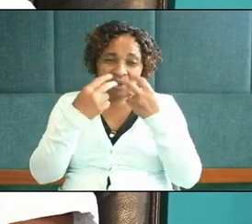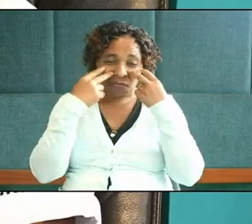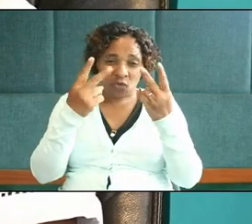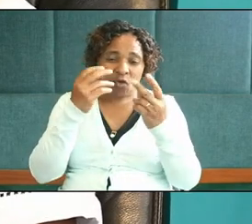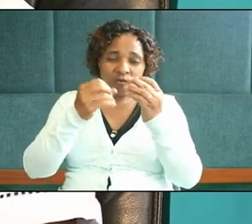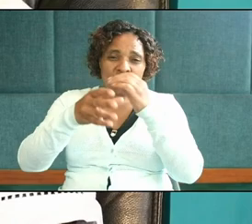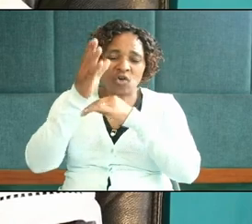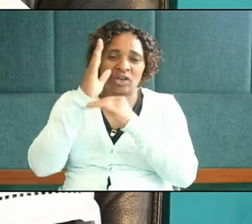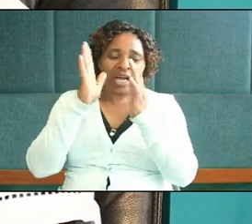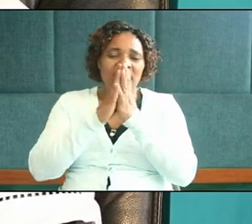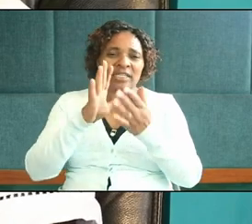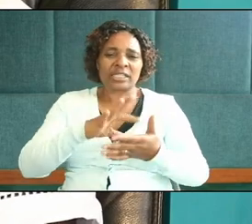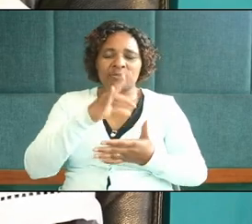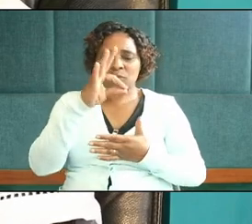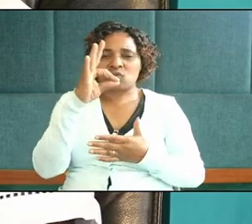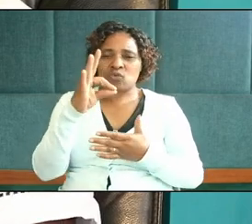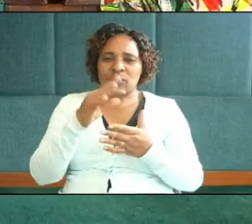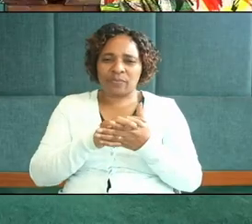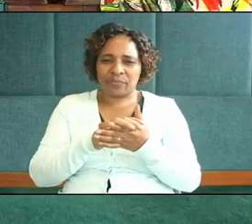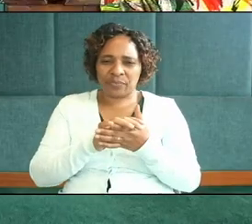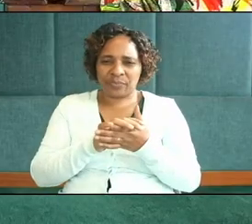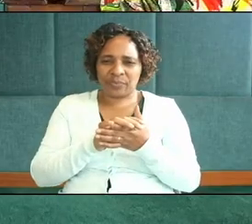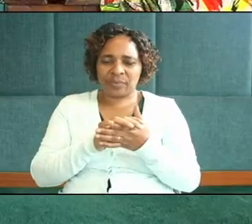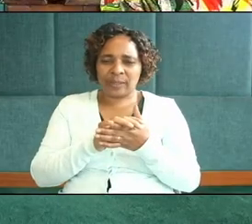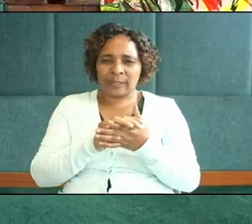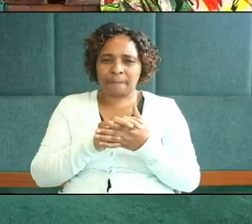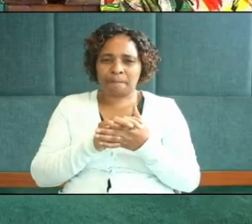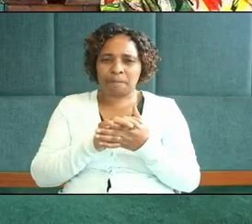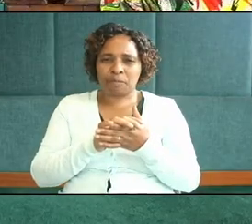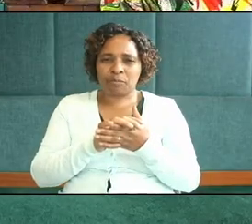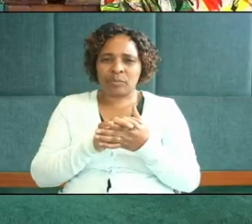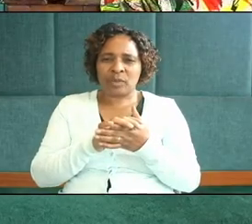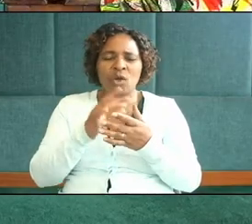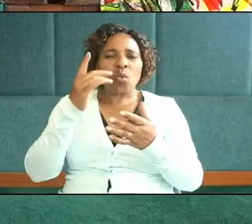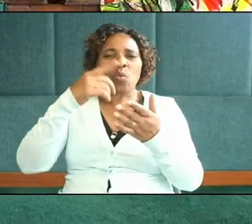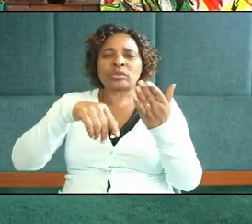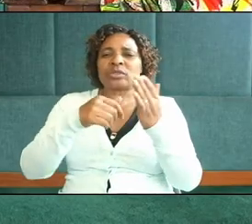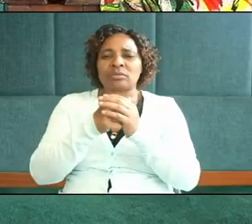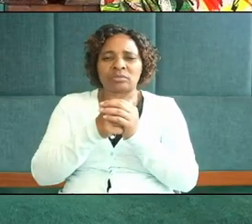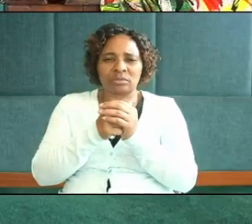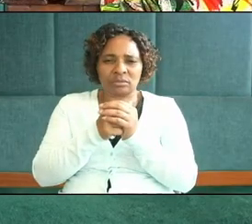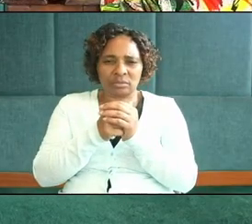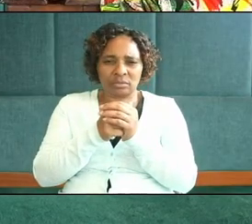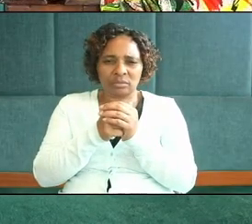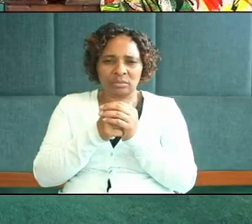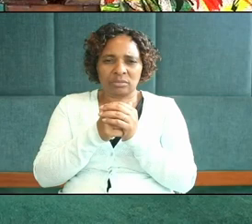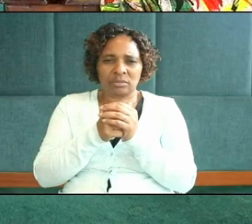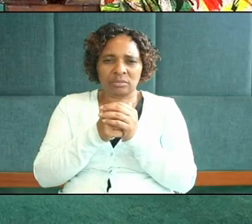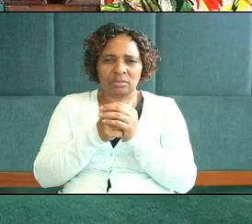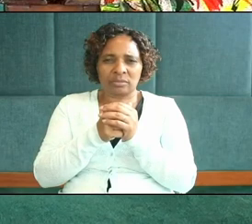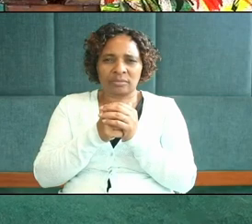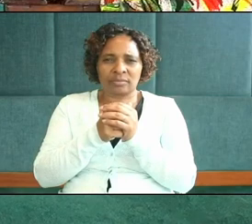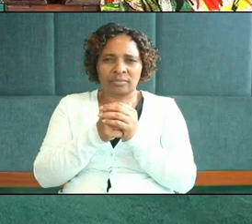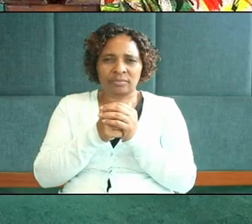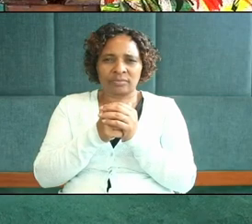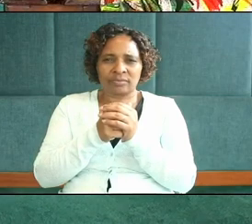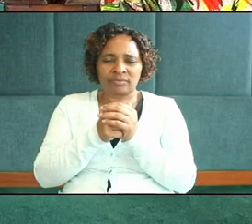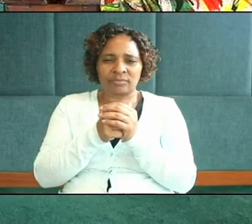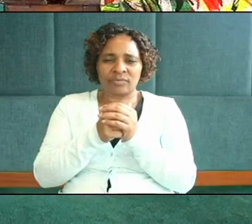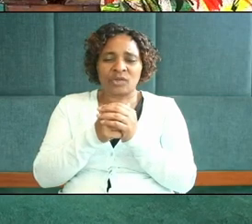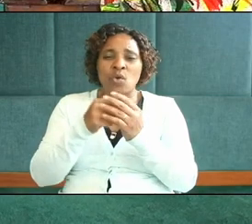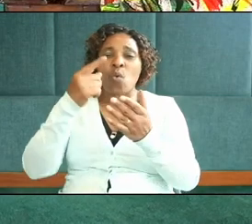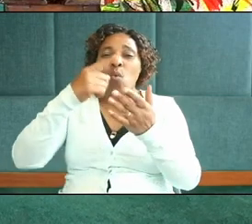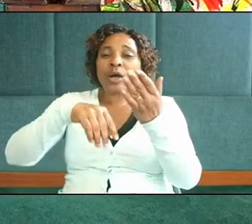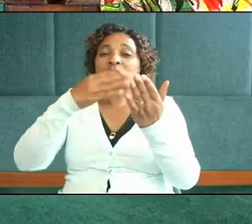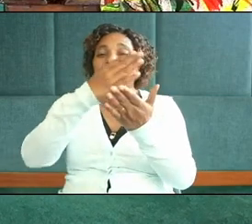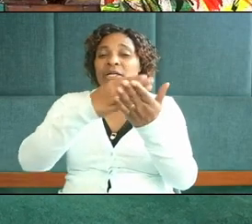of spiritual leaders? Mm-hmm. Like, what do you think? Ooh, what? Repeat the question one more time. What